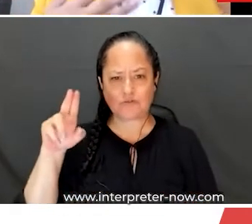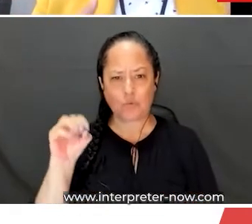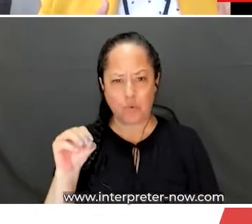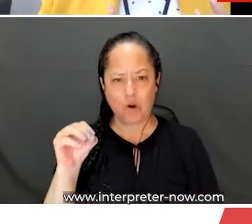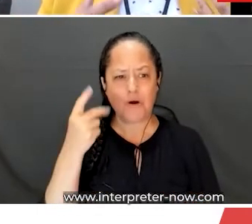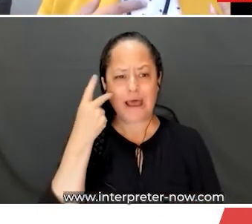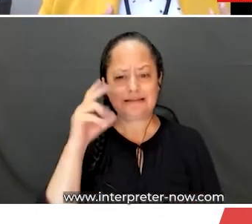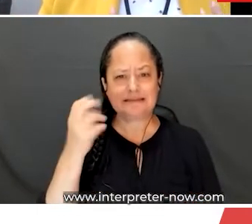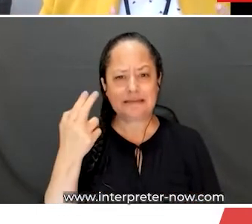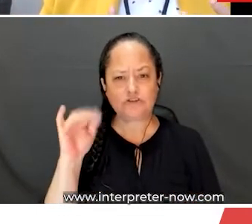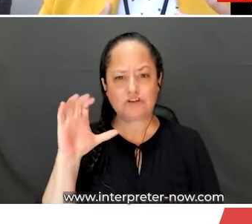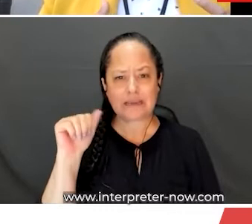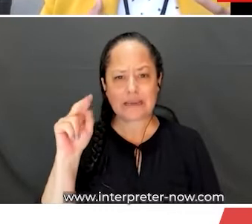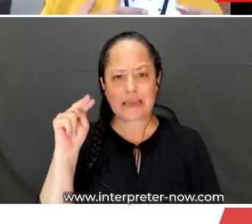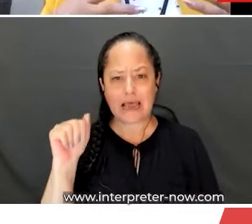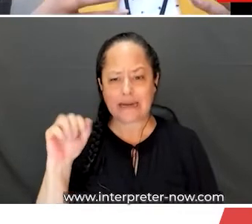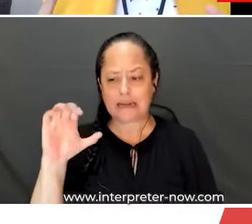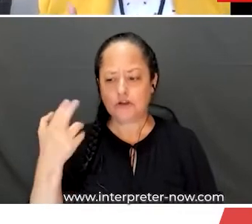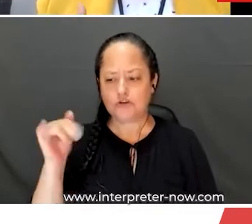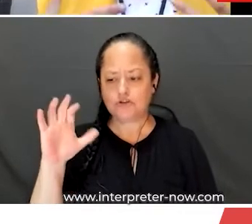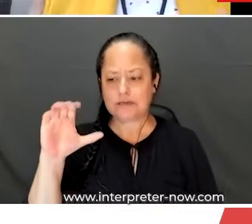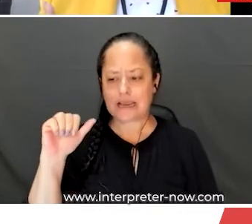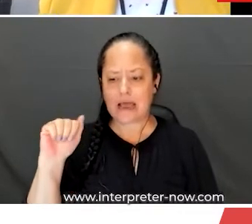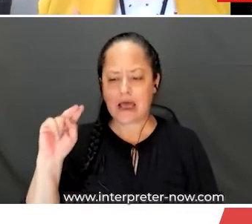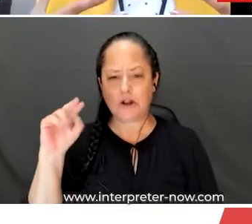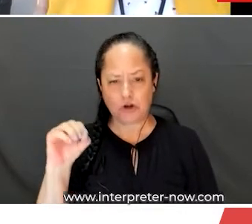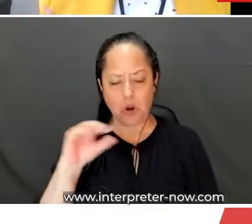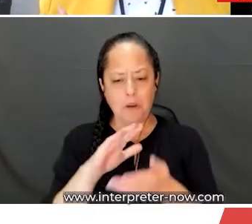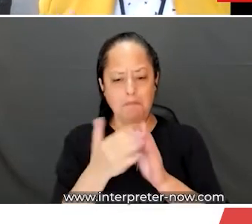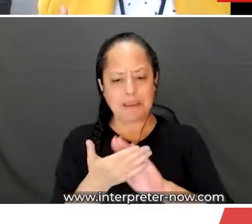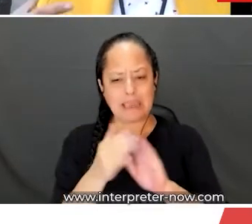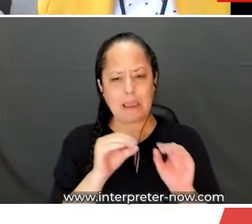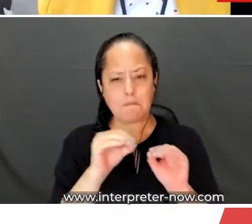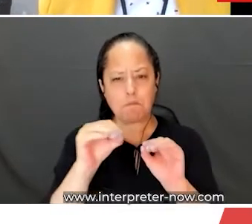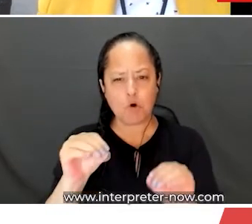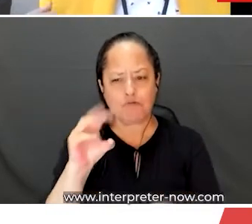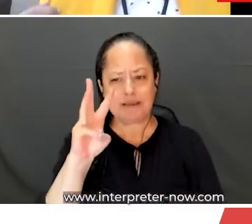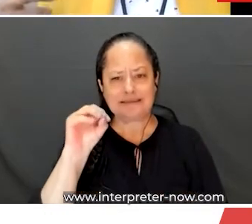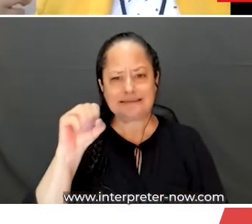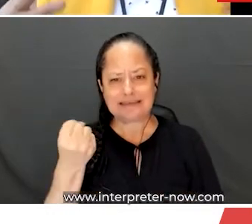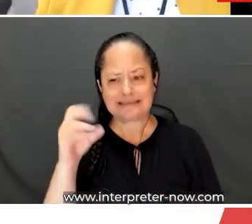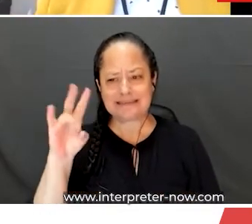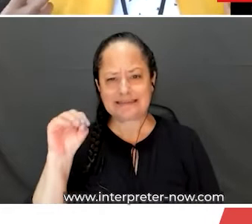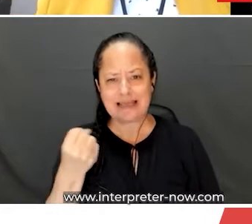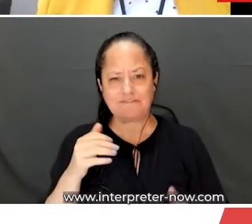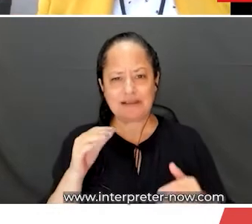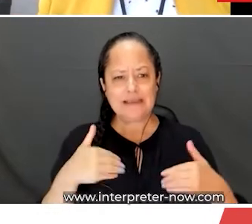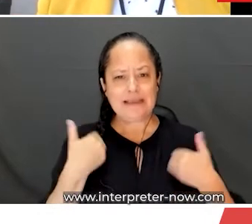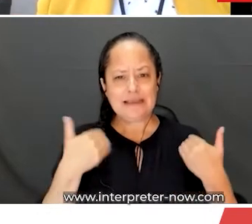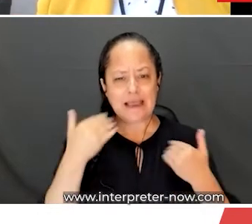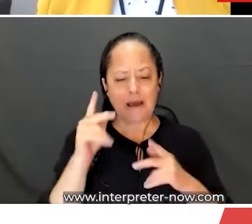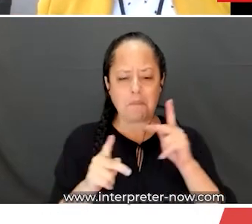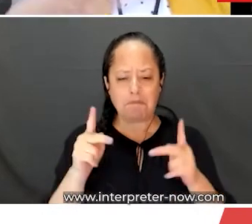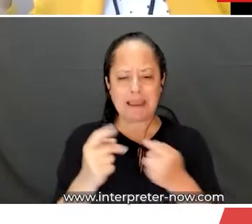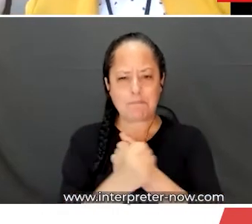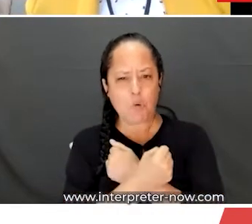see Chicana and Chicano being a part of a movement in the 60s and the 70s that these young people just really embraced